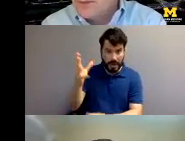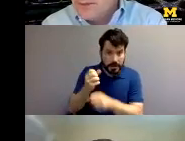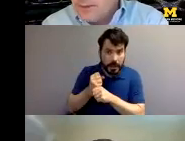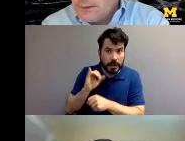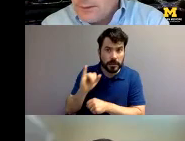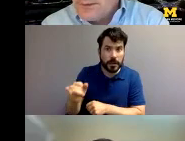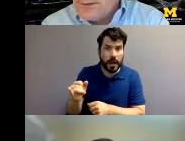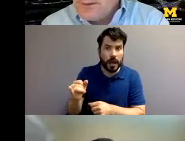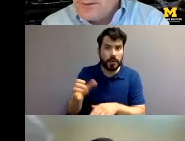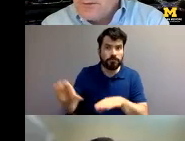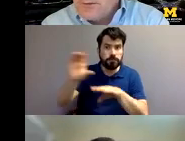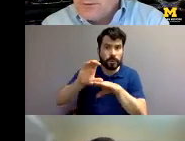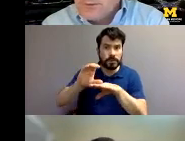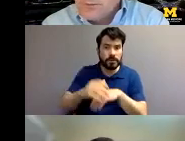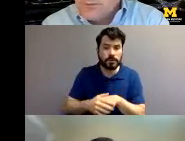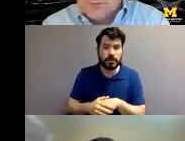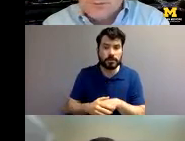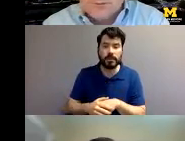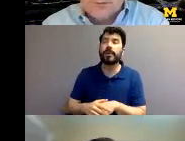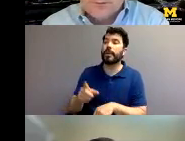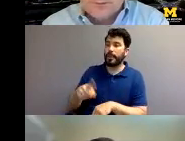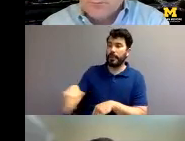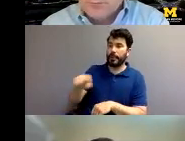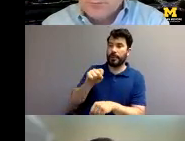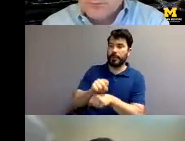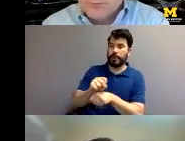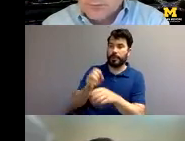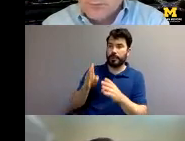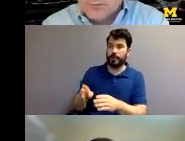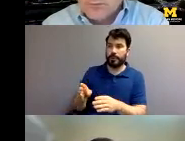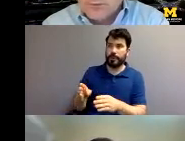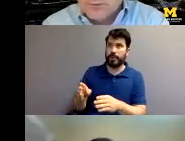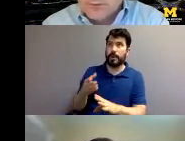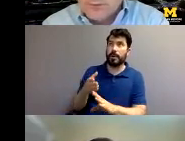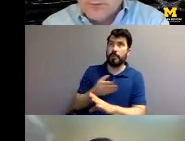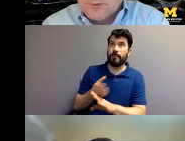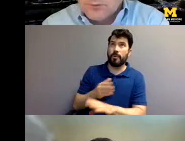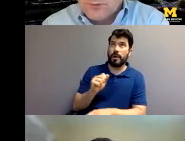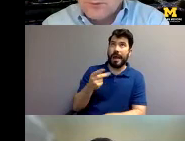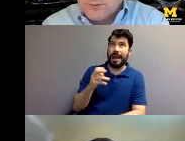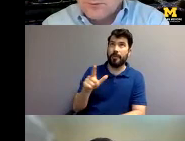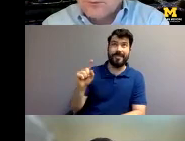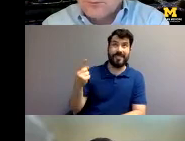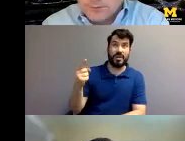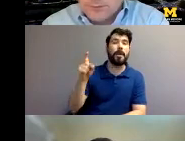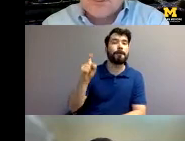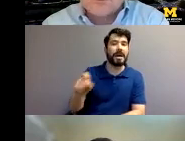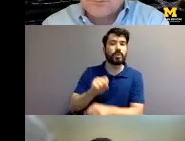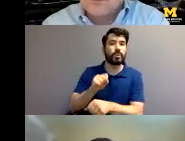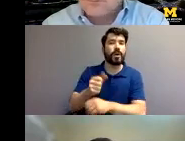well? Those employees at the time of April 1st would needed to be an employee of Michigan